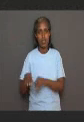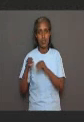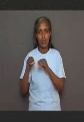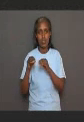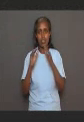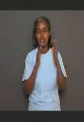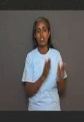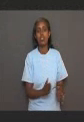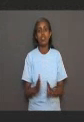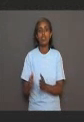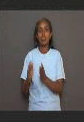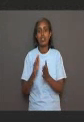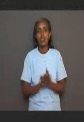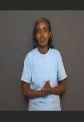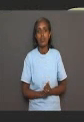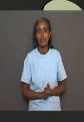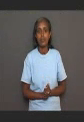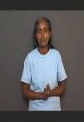Students, let's get ready.